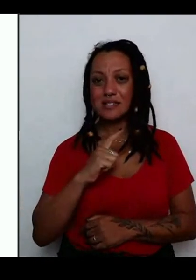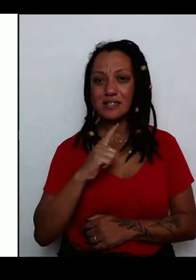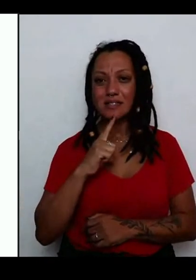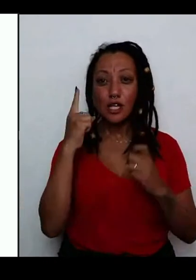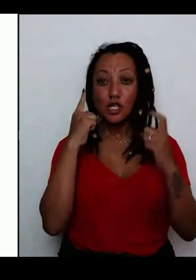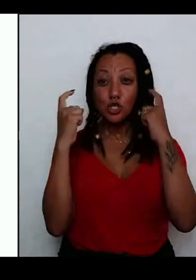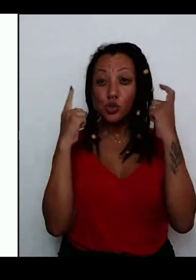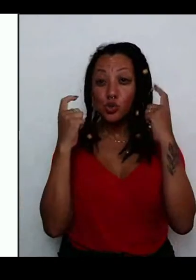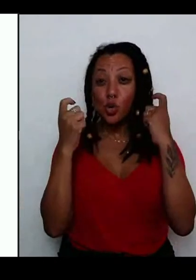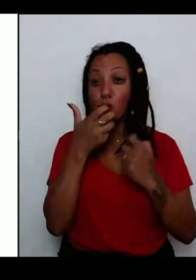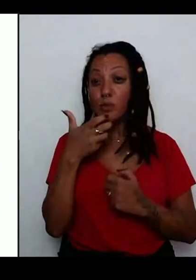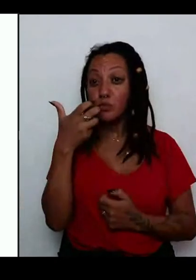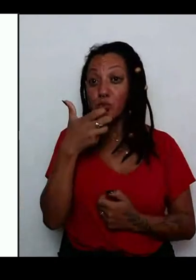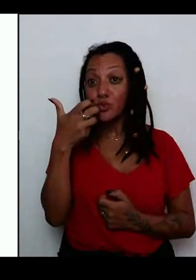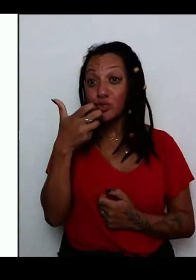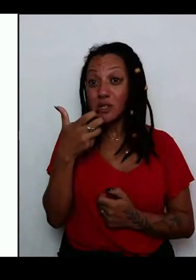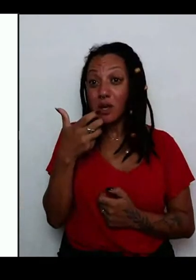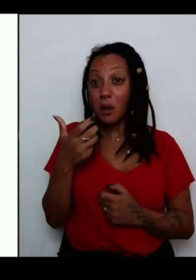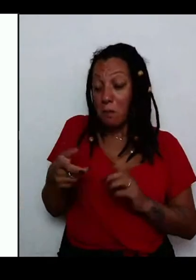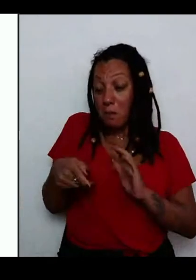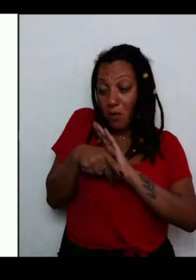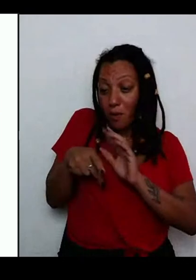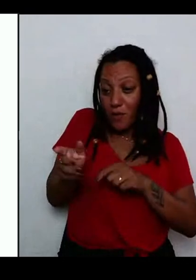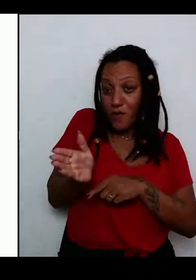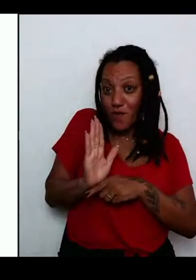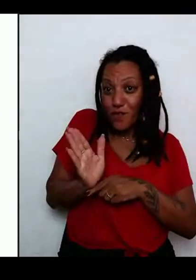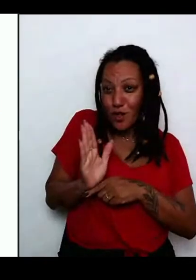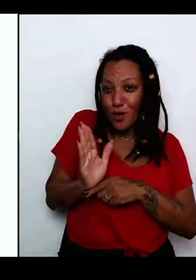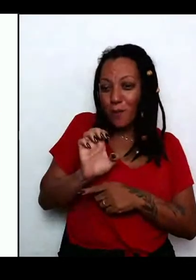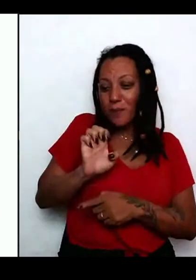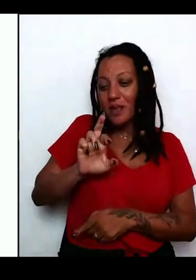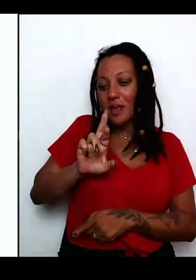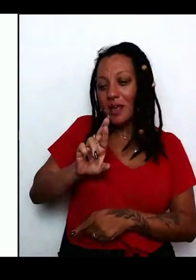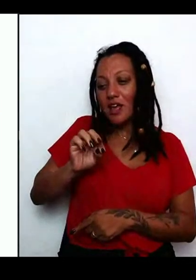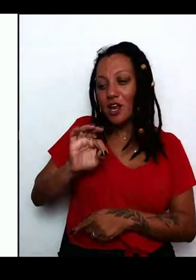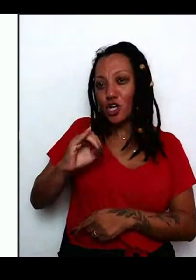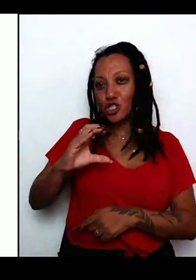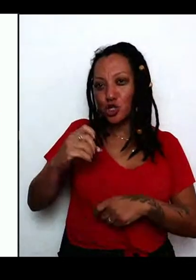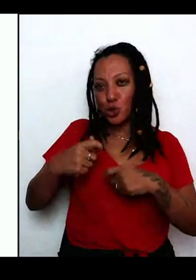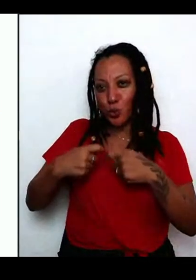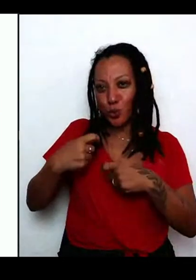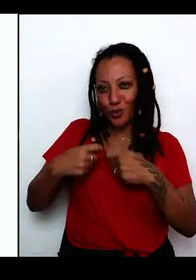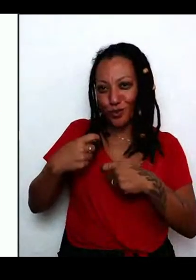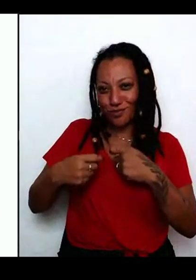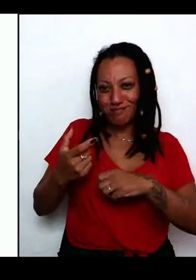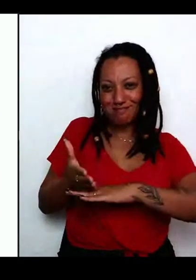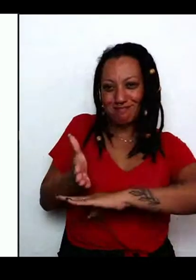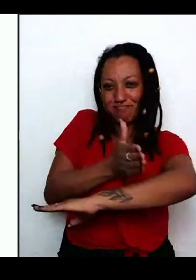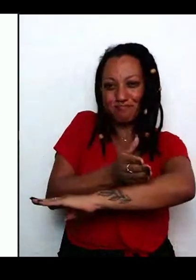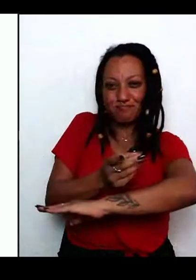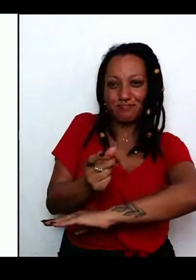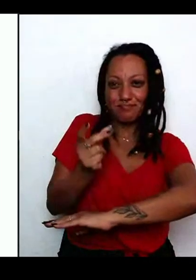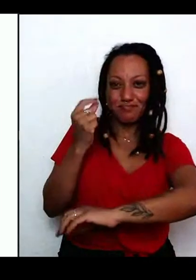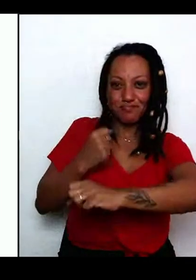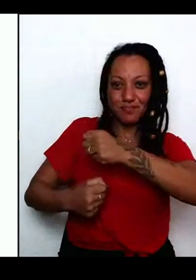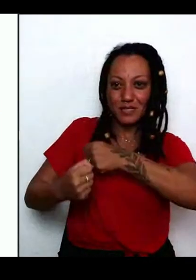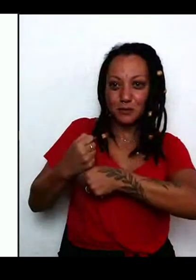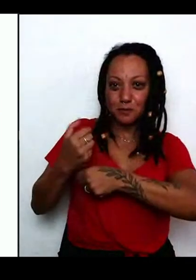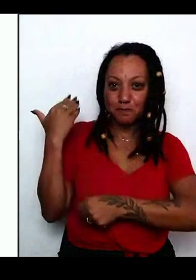push into the edges of myself tingling beyond the boundaries of my own already multi-species body